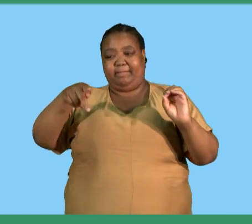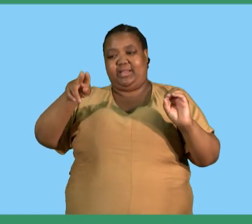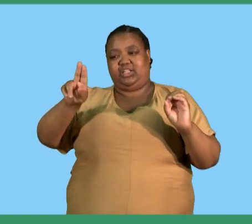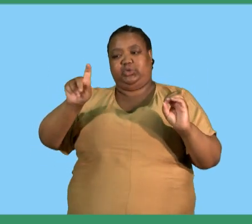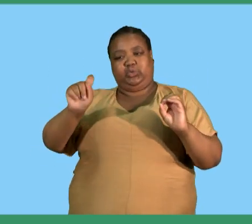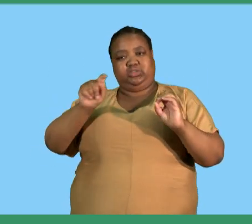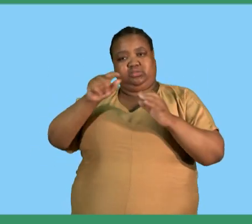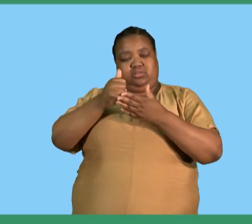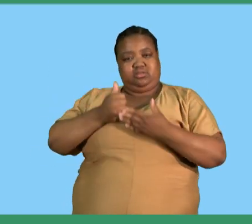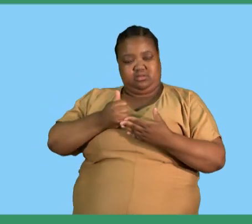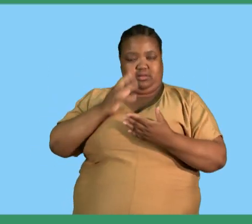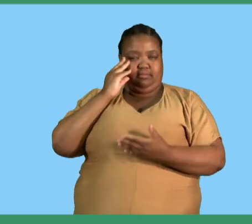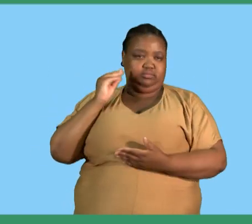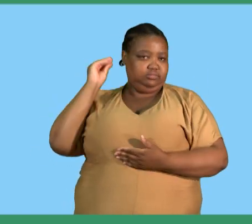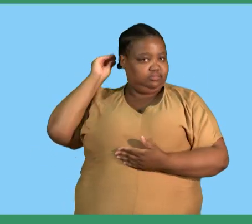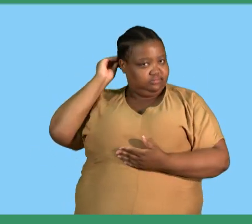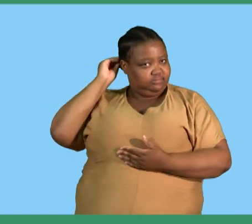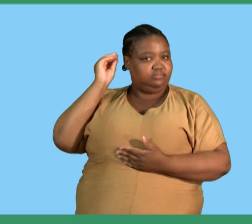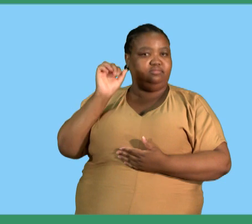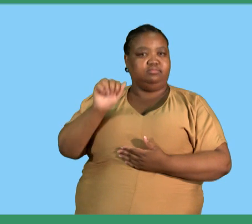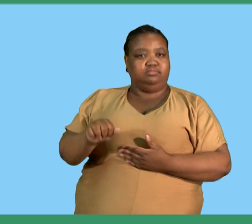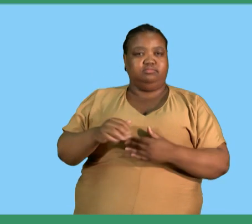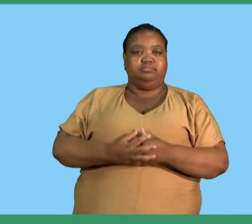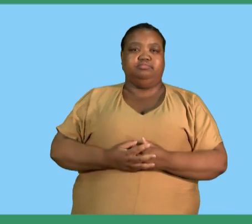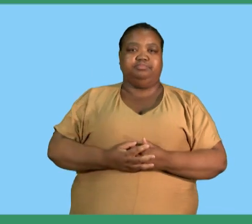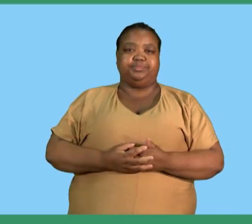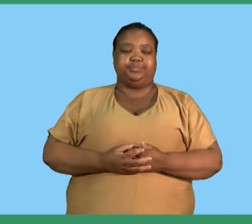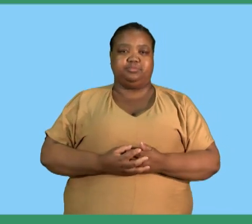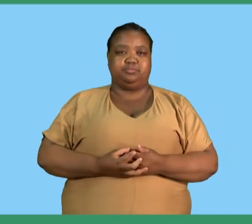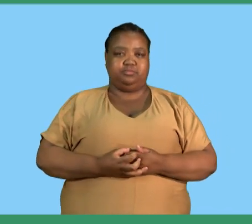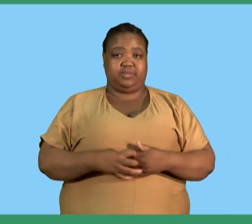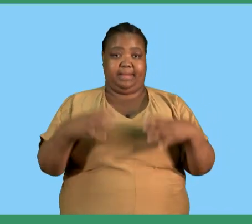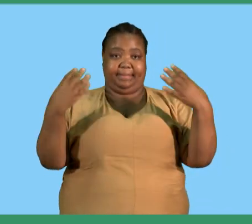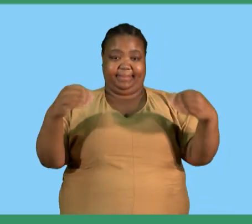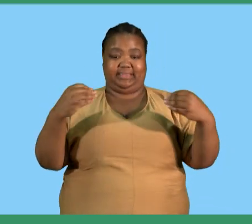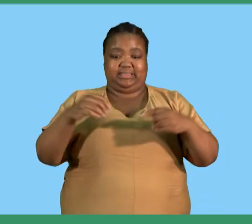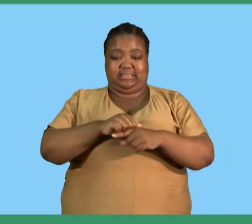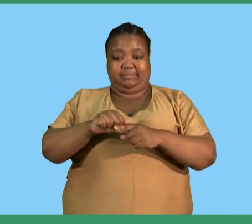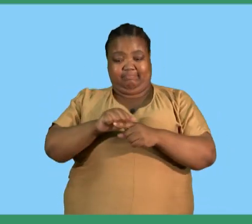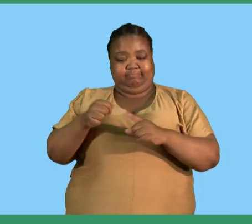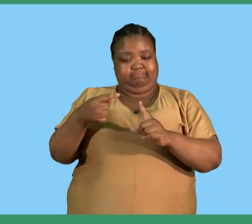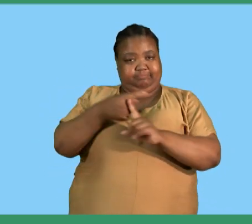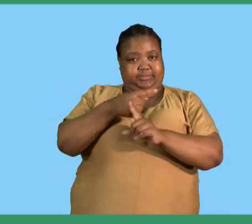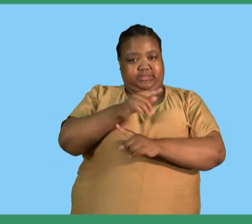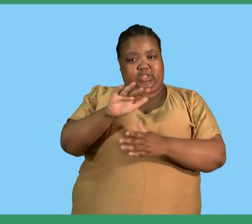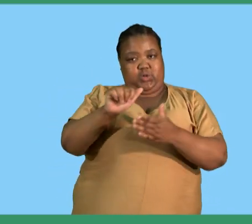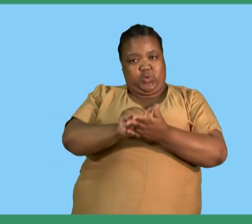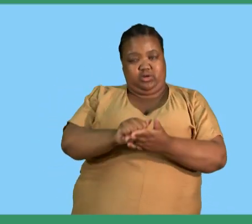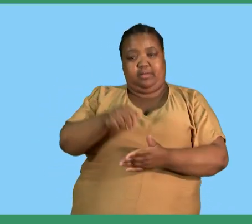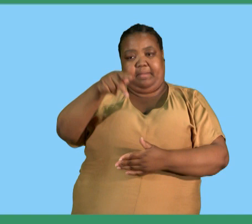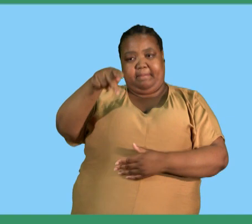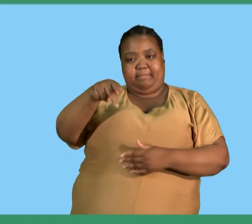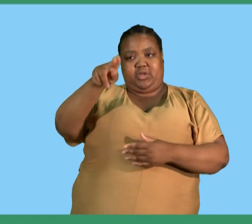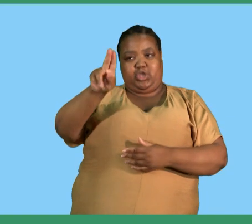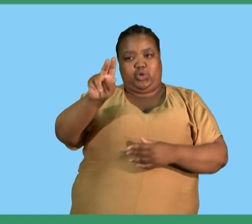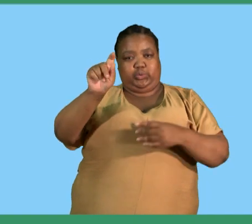The unethical business practice, the acronym is PUT. P, pricing of goods in rural areas. U for unfair advertising.